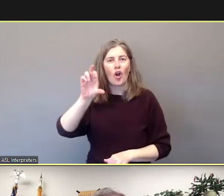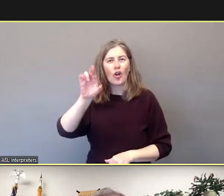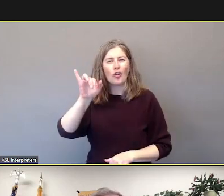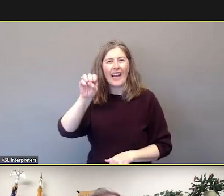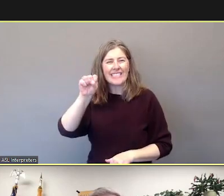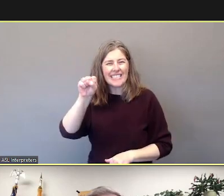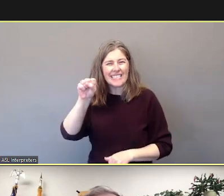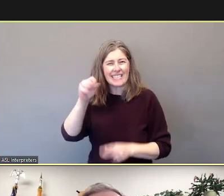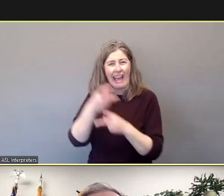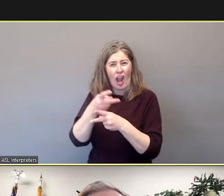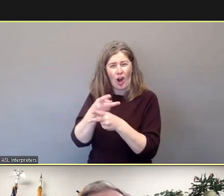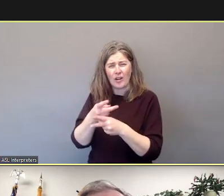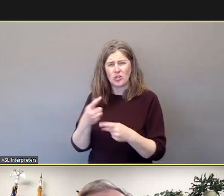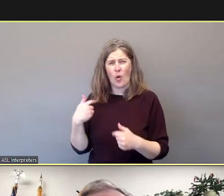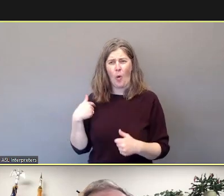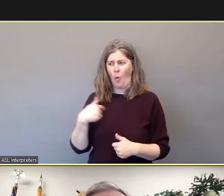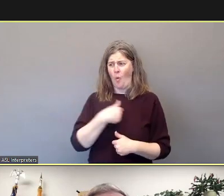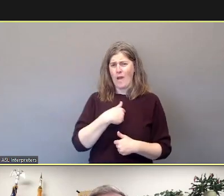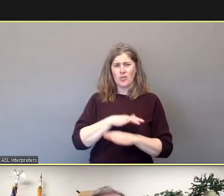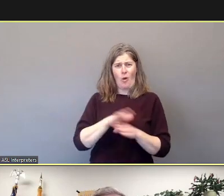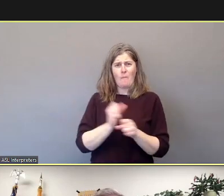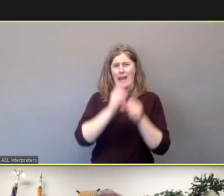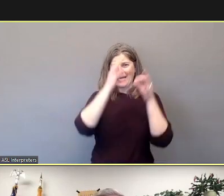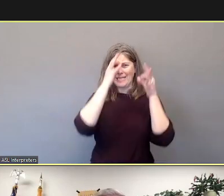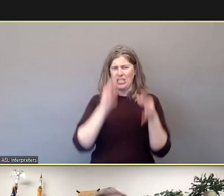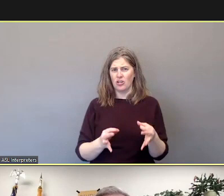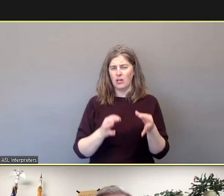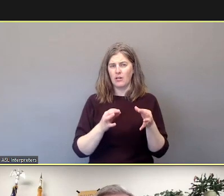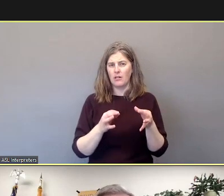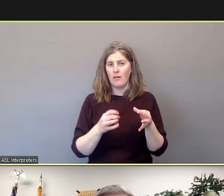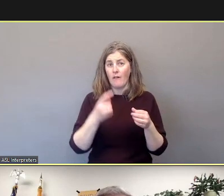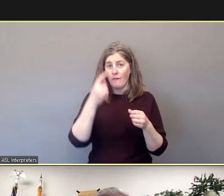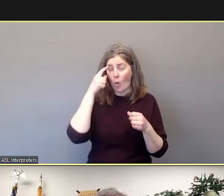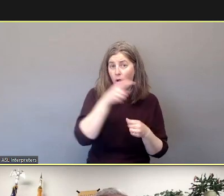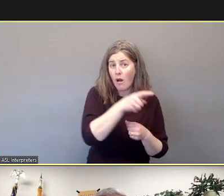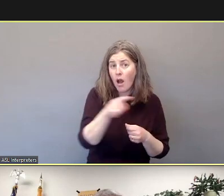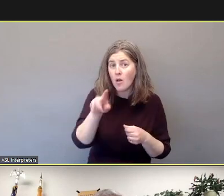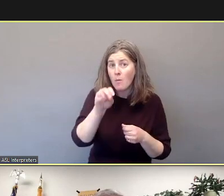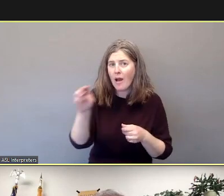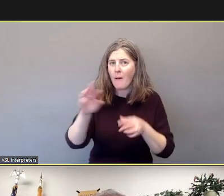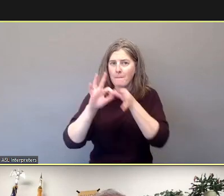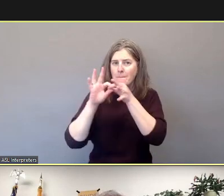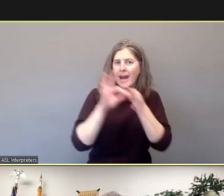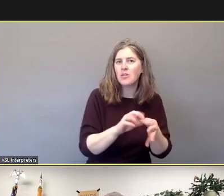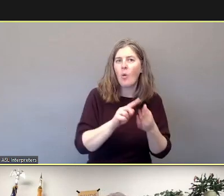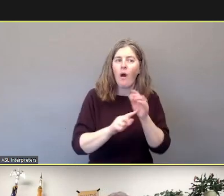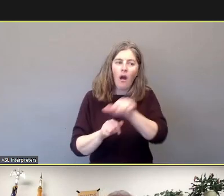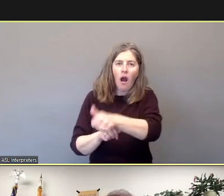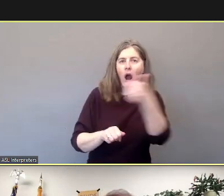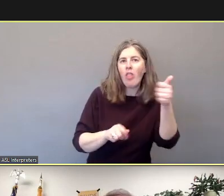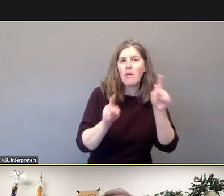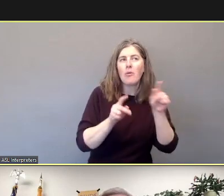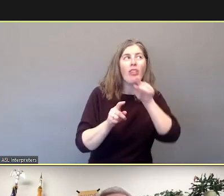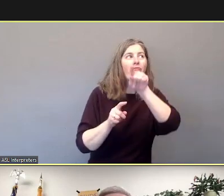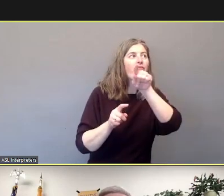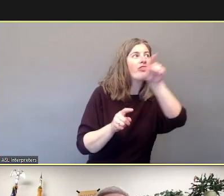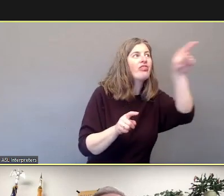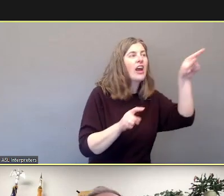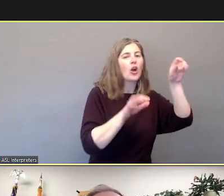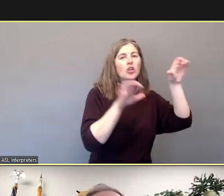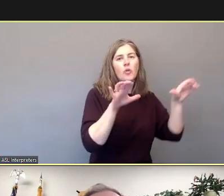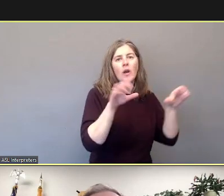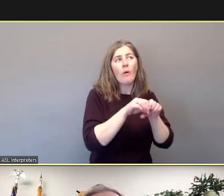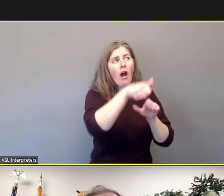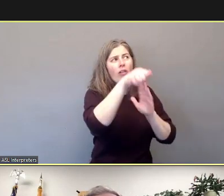so we don't really make decisions in New Mexico for New Mexicans based on what other people are doing in